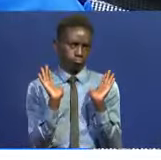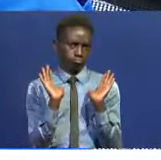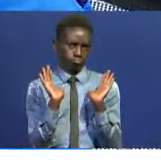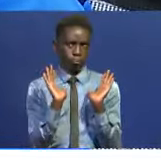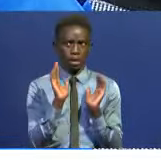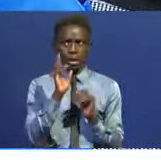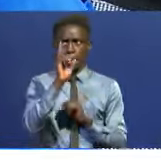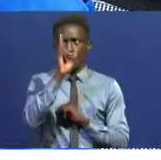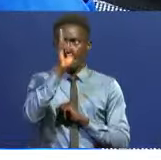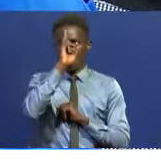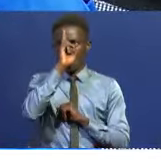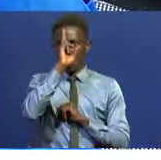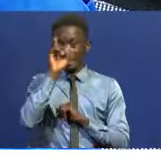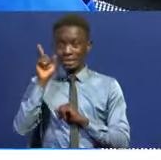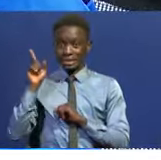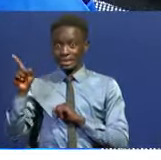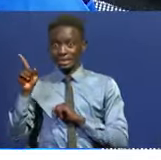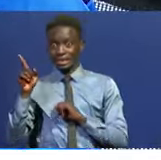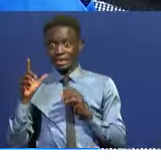Police don't kidnap anyone.